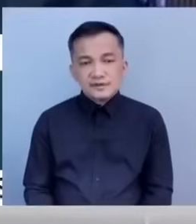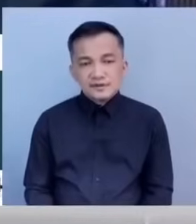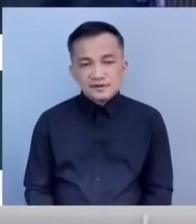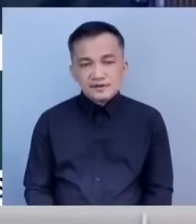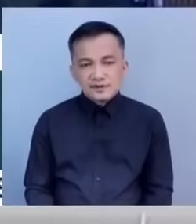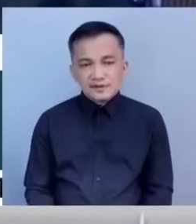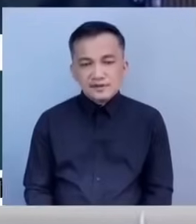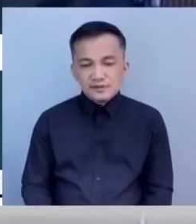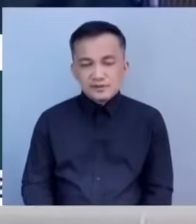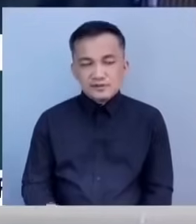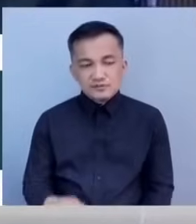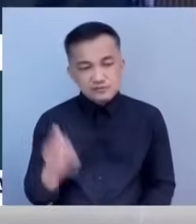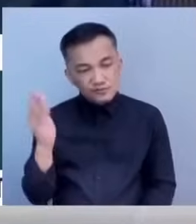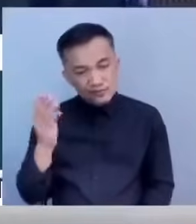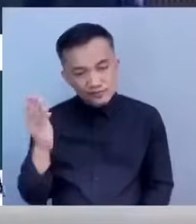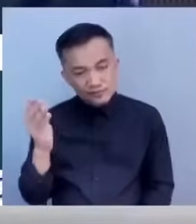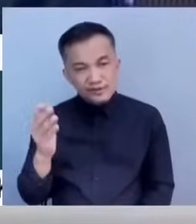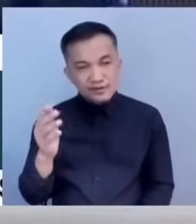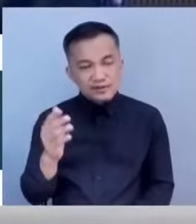Lekturan ko sila ng